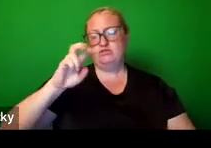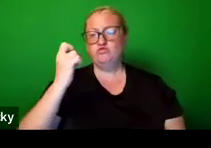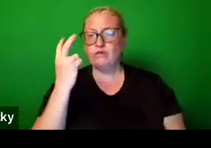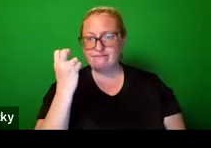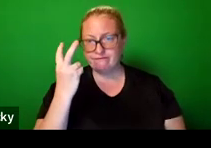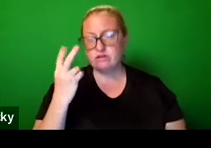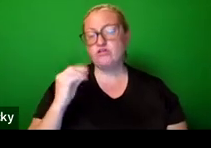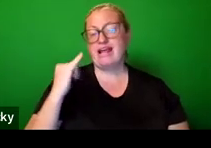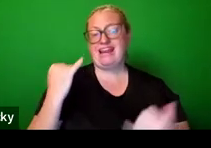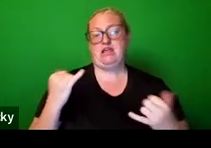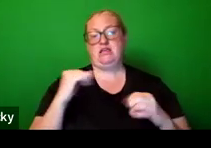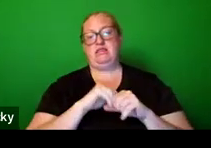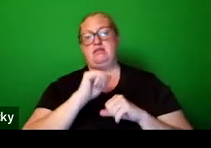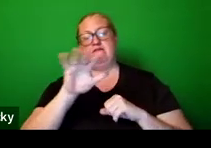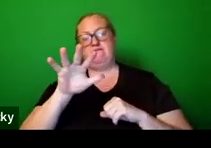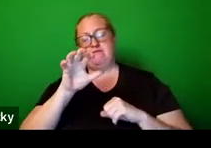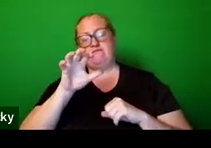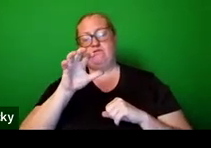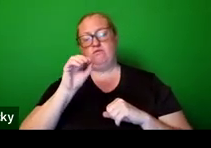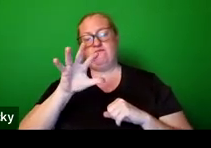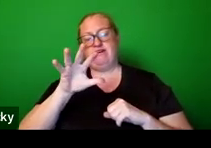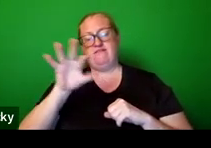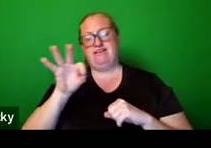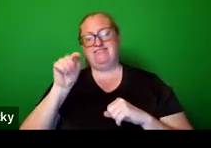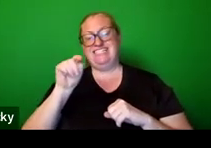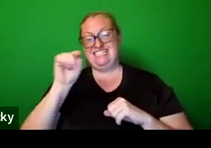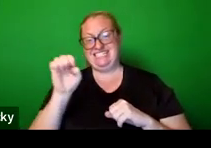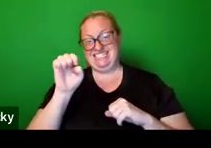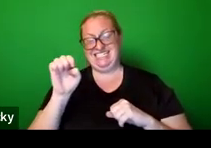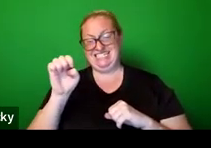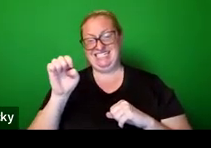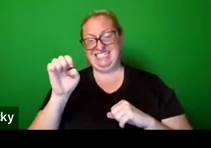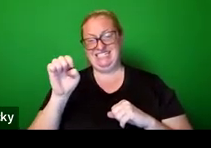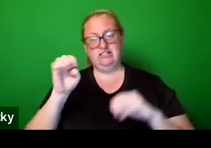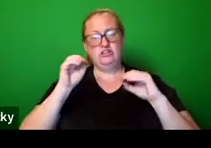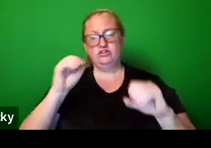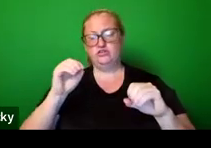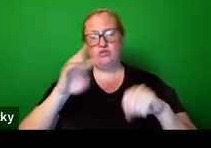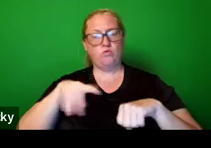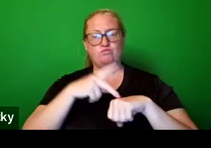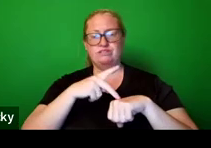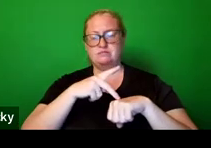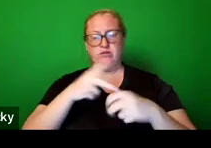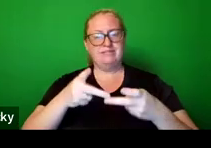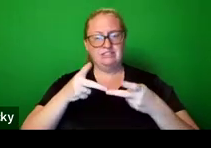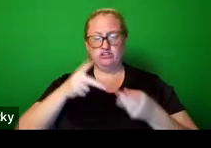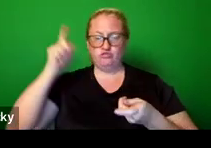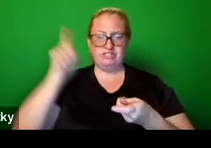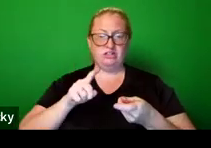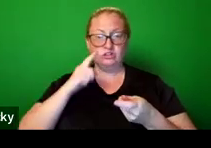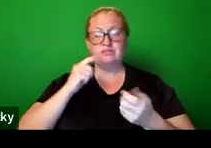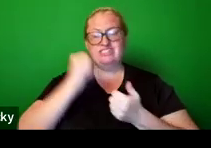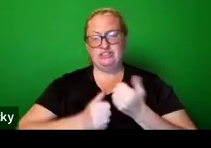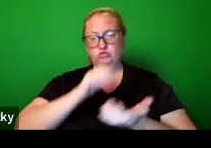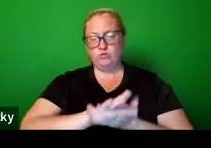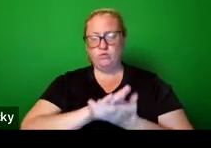right now in those 505 FTE, there are not any principal position reductions, right? Because for every school we have, we need